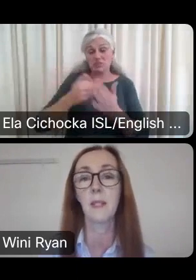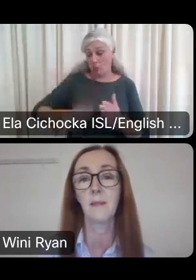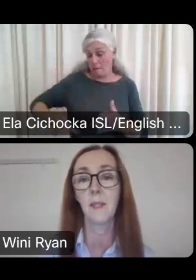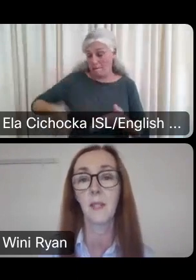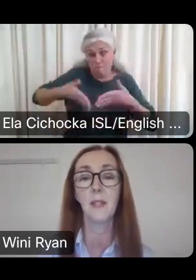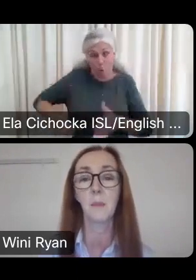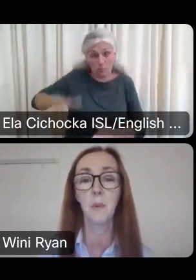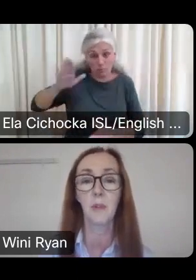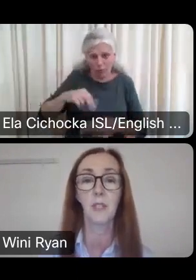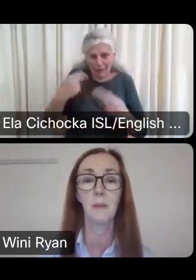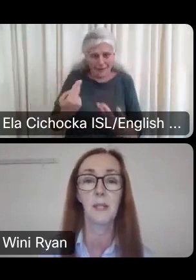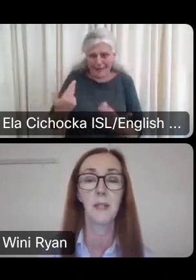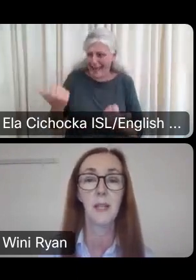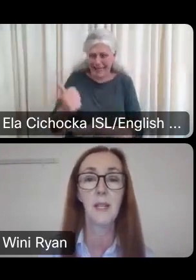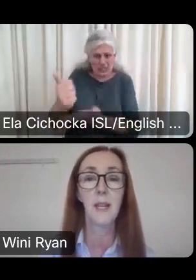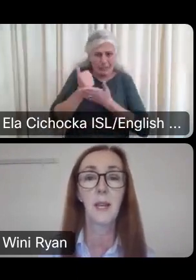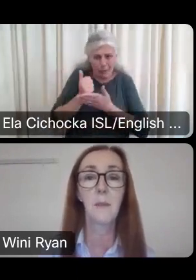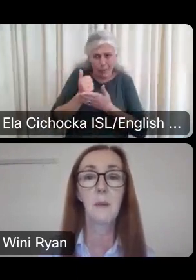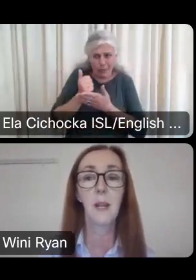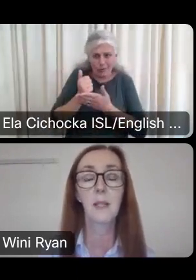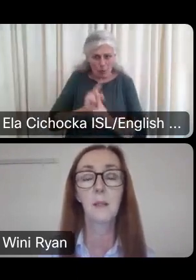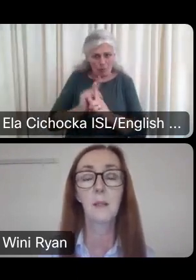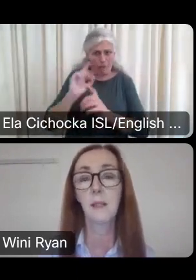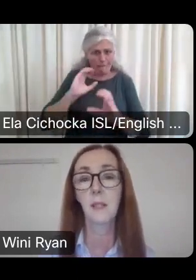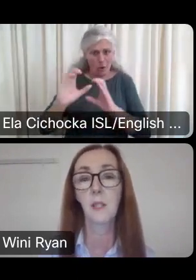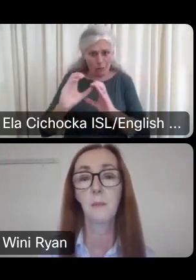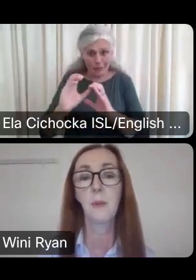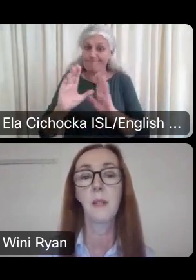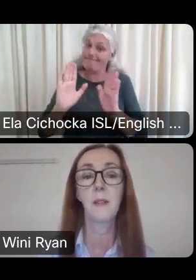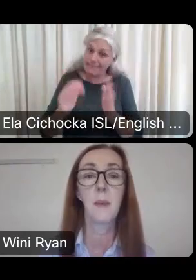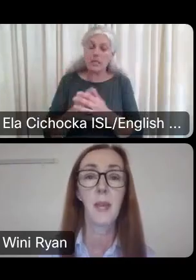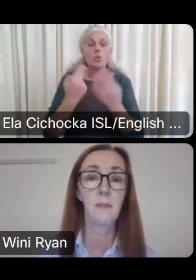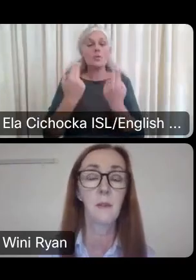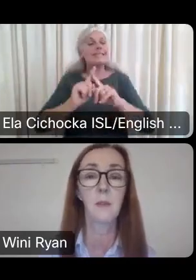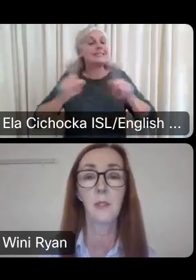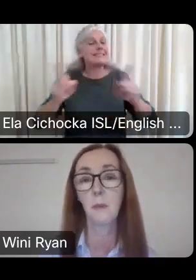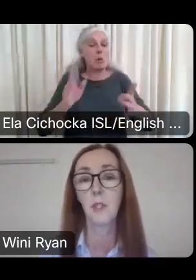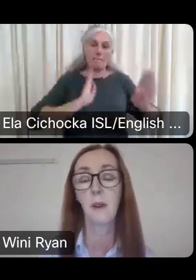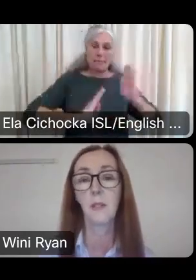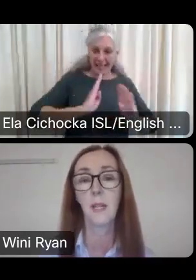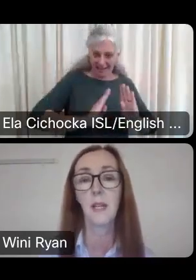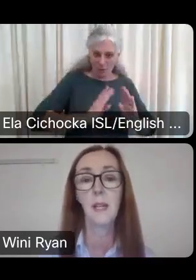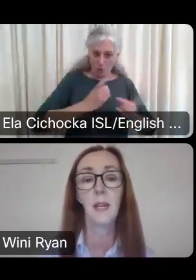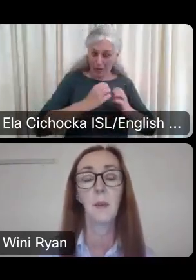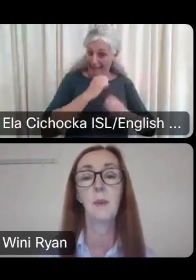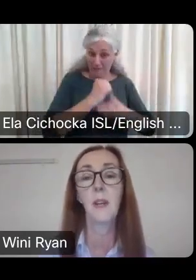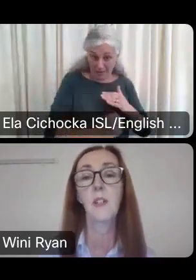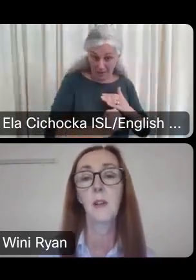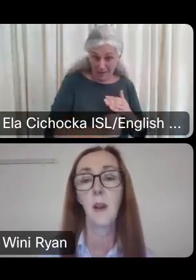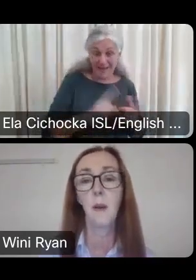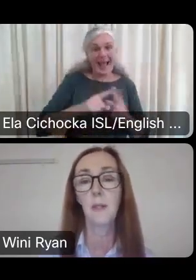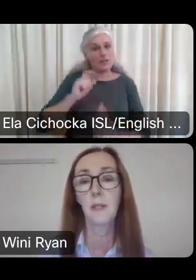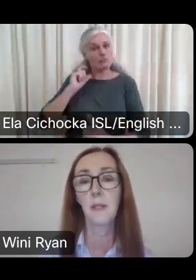need, you know, any support in doing this? And we would like to make a distinction between the behavior, which is what we do every day, and